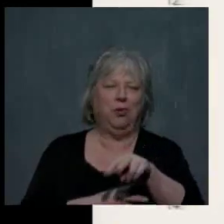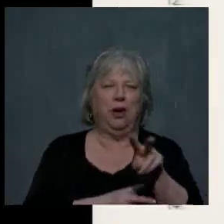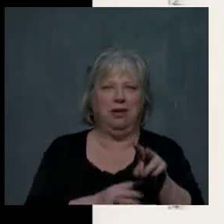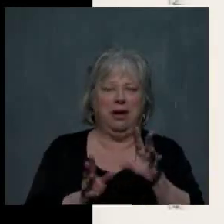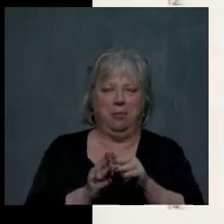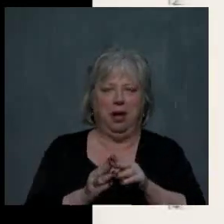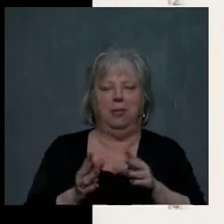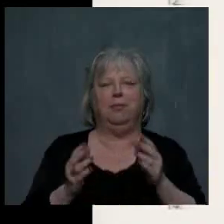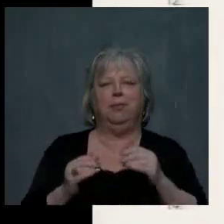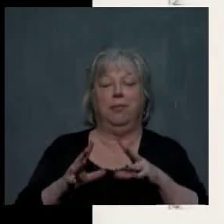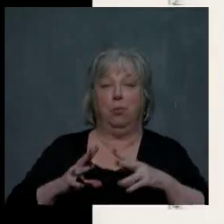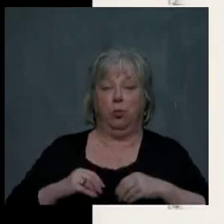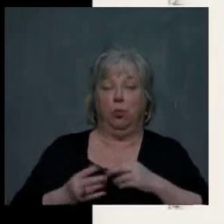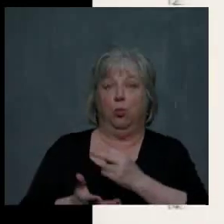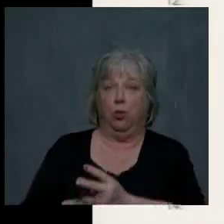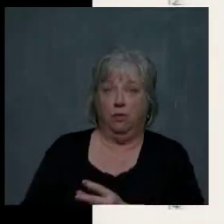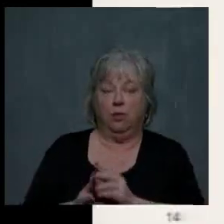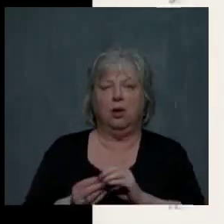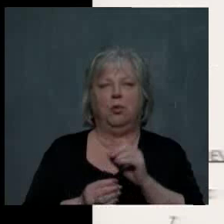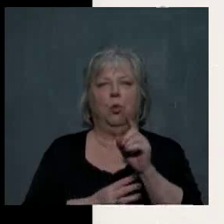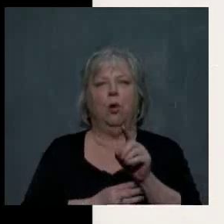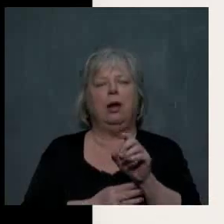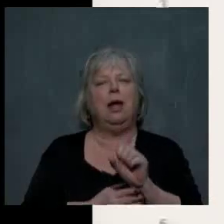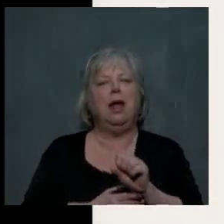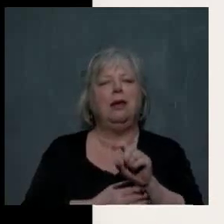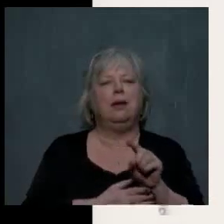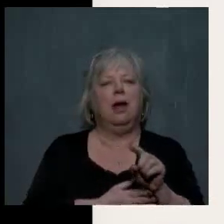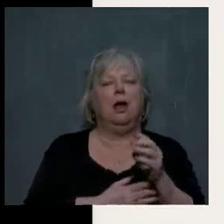approval. Item number 1, file number